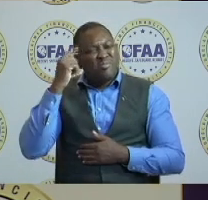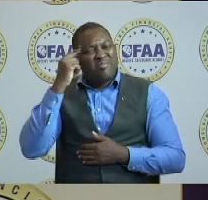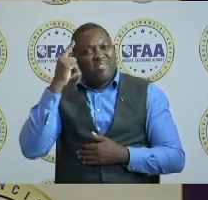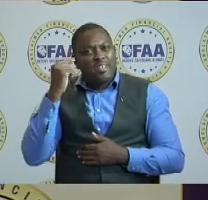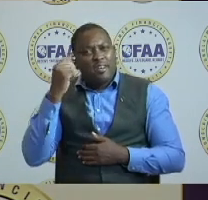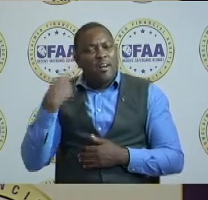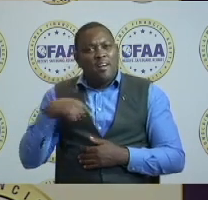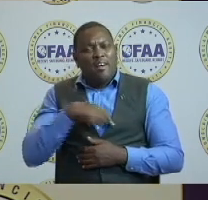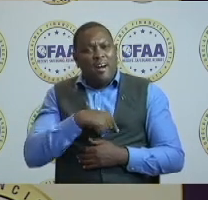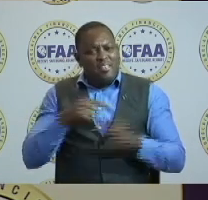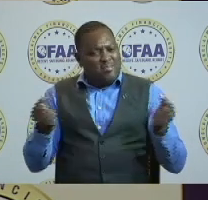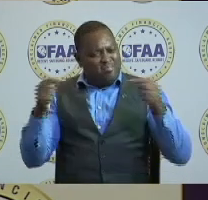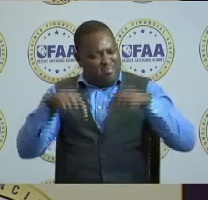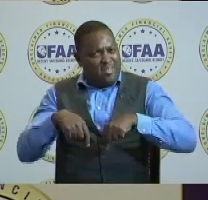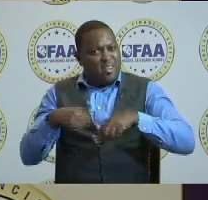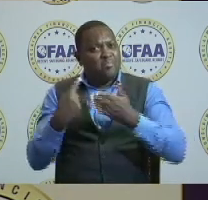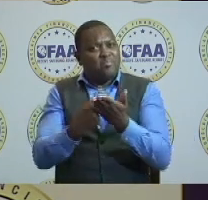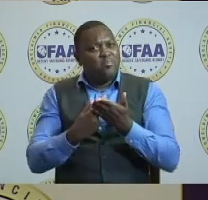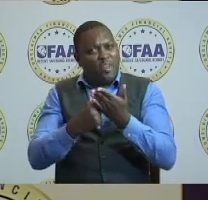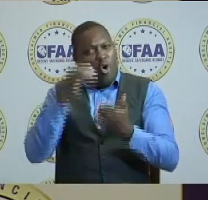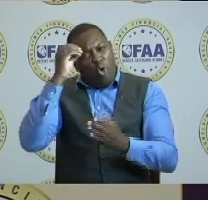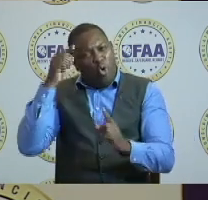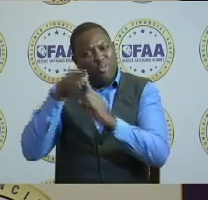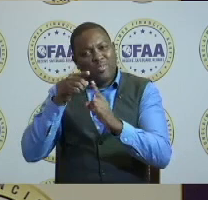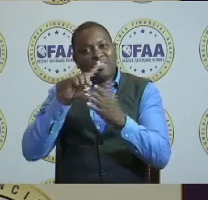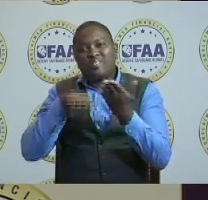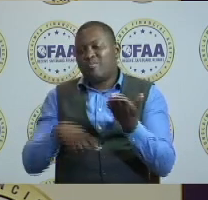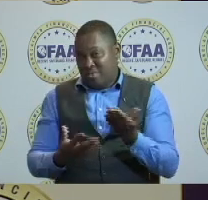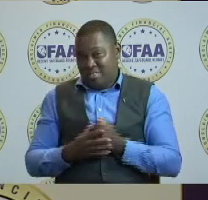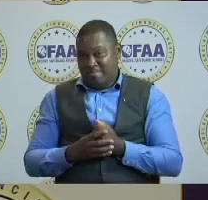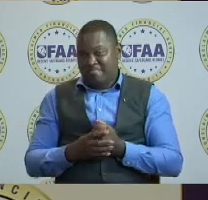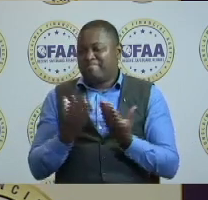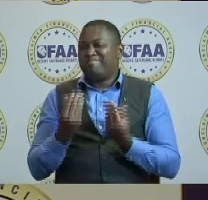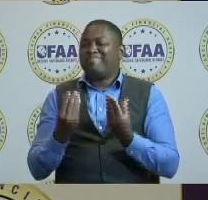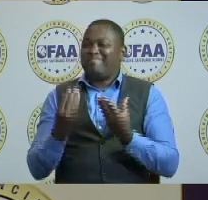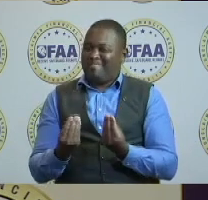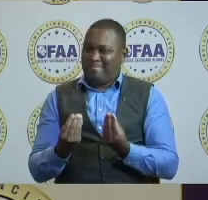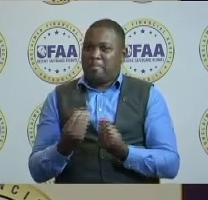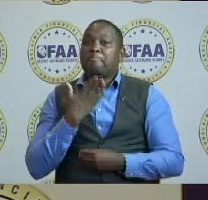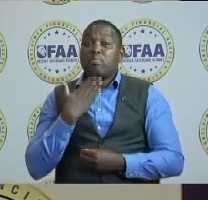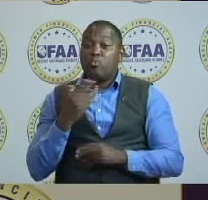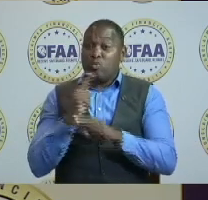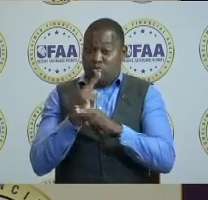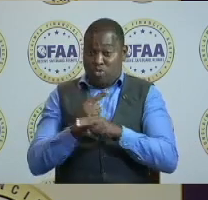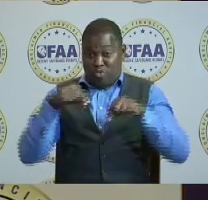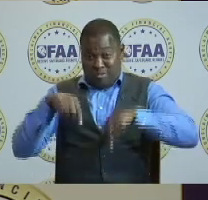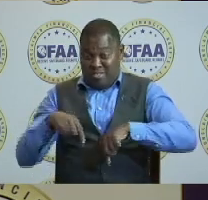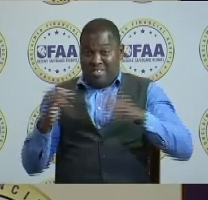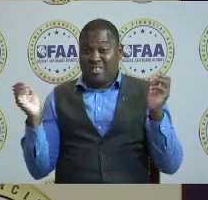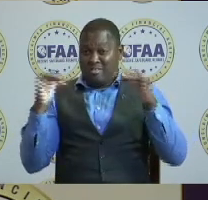are we here to discuss? What are the objectives of this forum? Well, it's very simple. We would like to use this forum